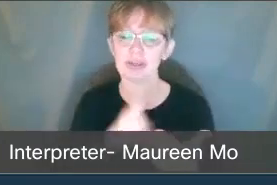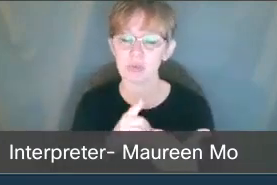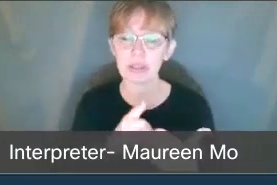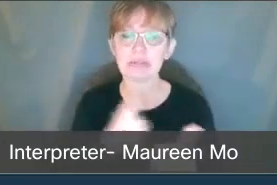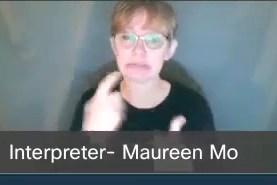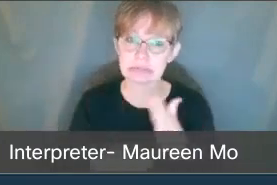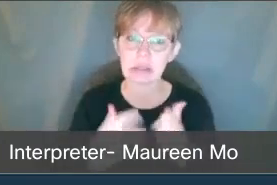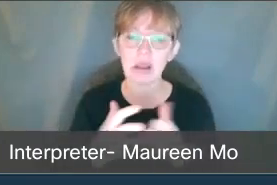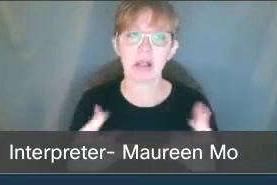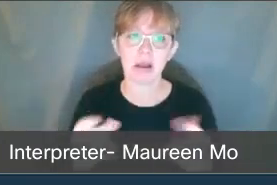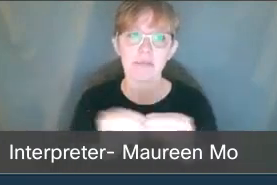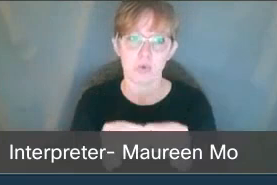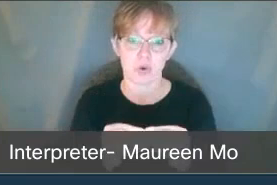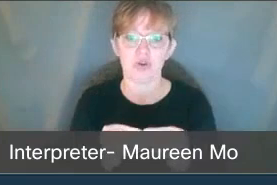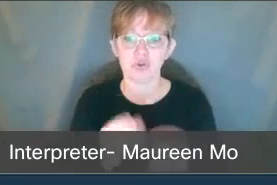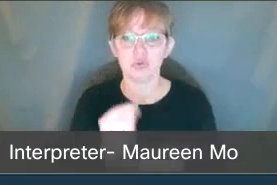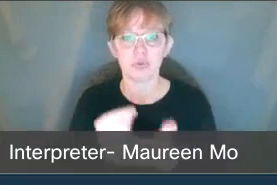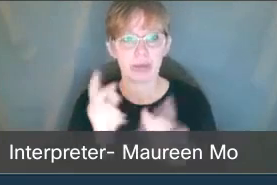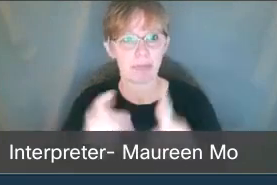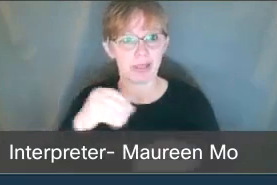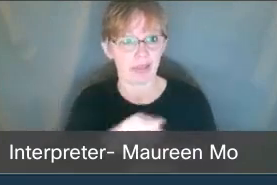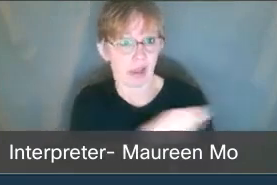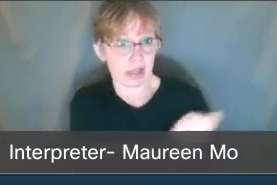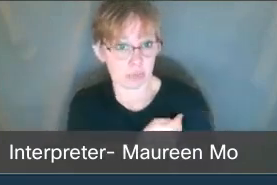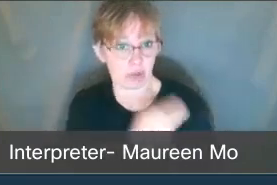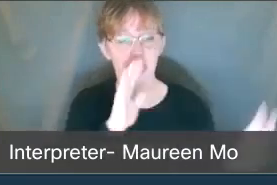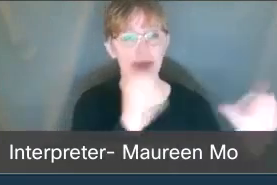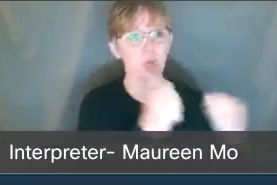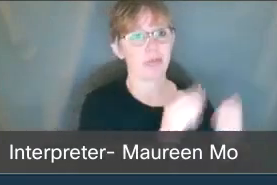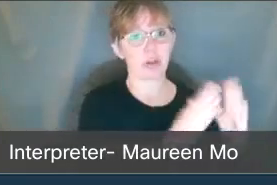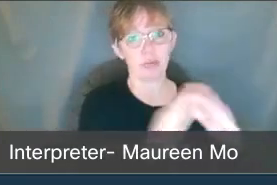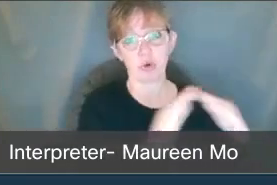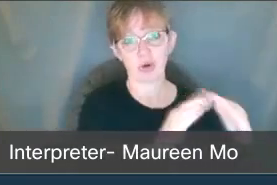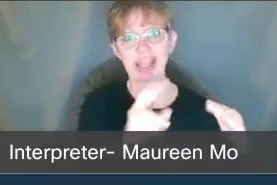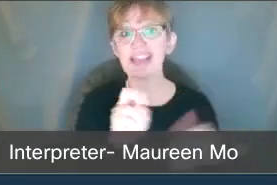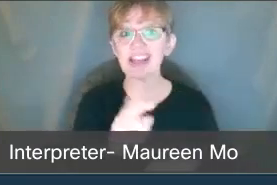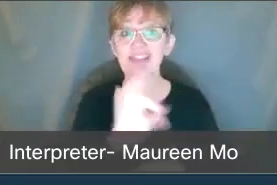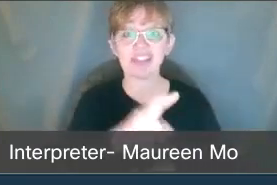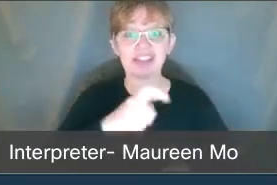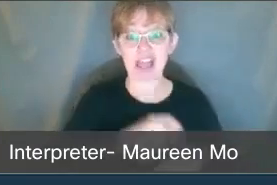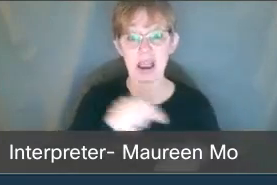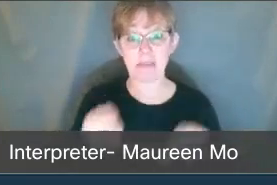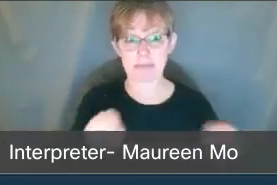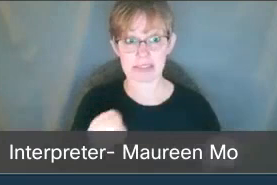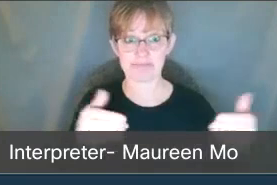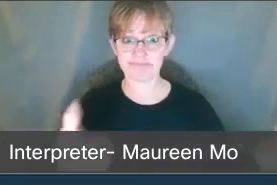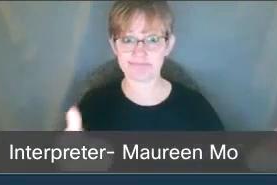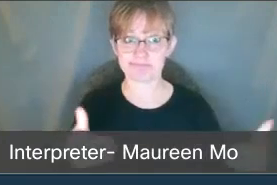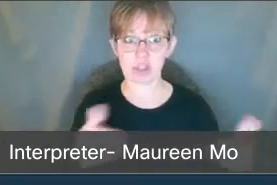treat folks in hospital than it is to treat them in the community, even if the time frames are different. Yeah, and in